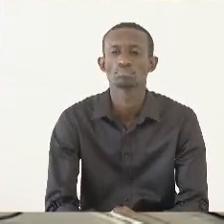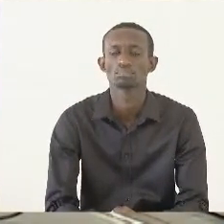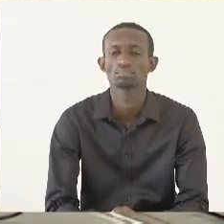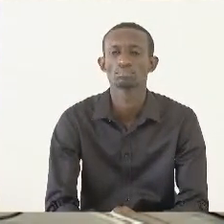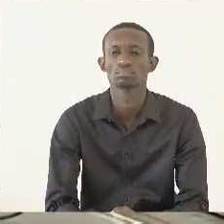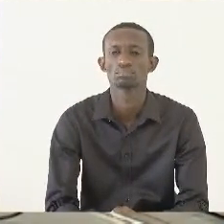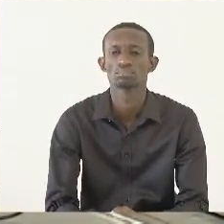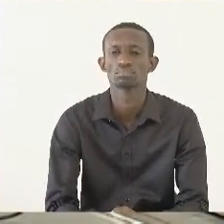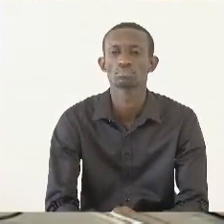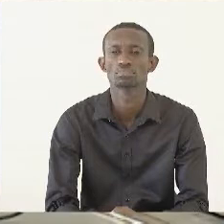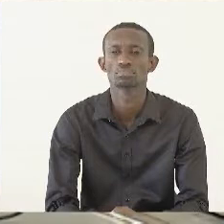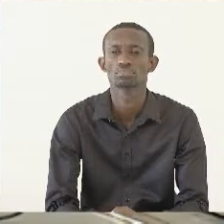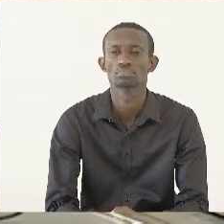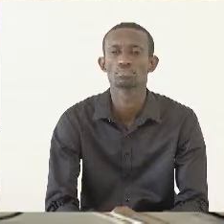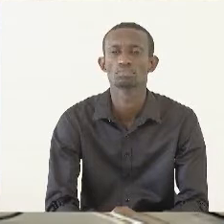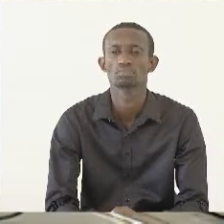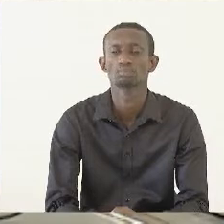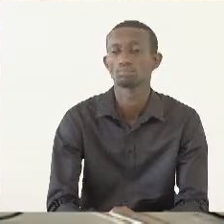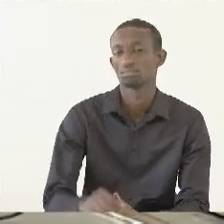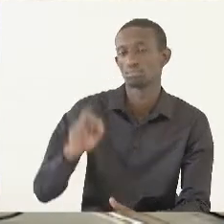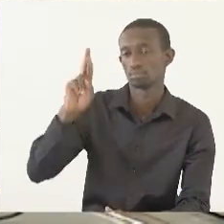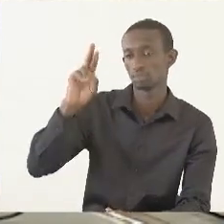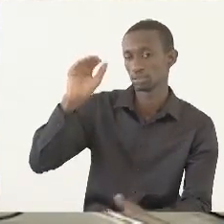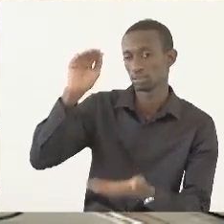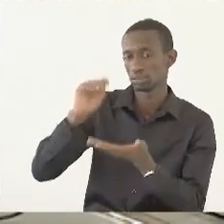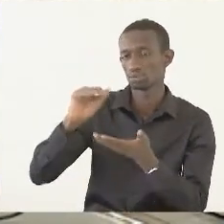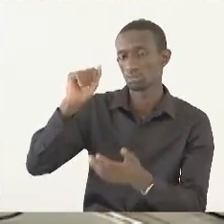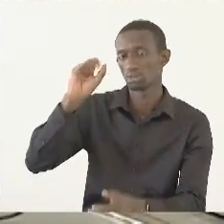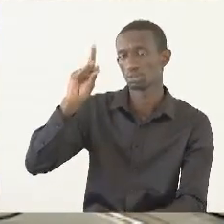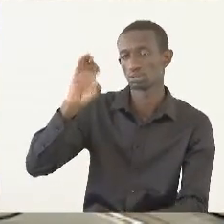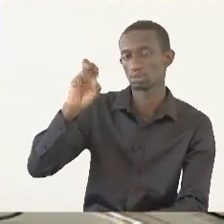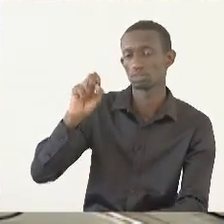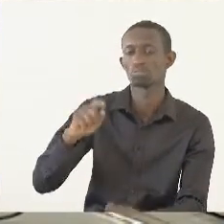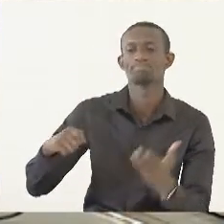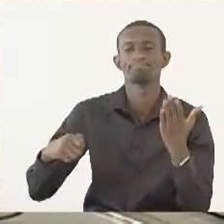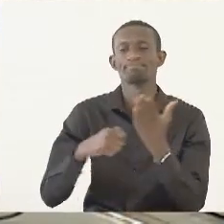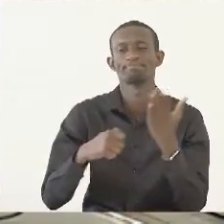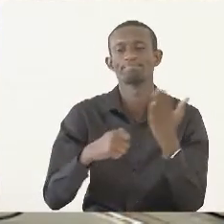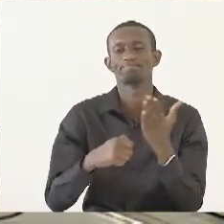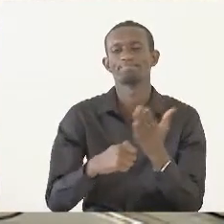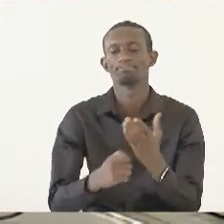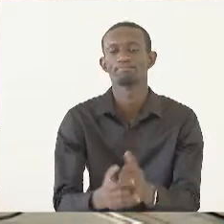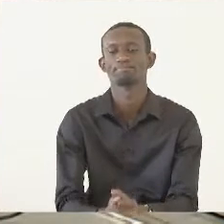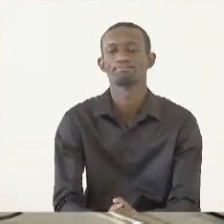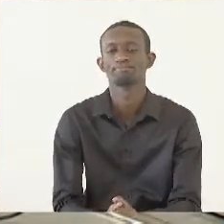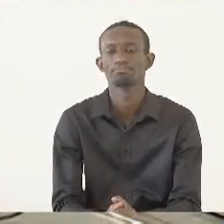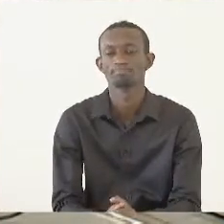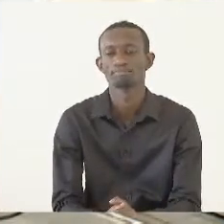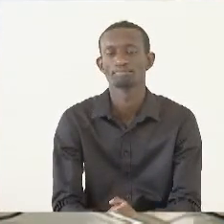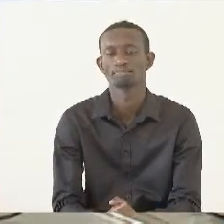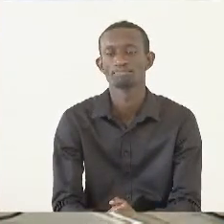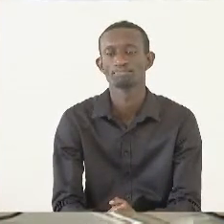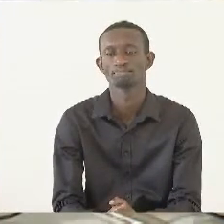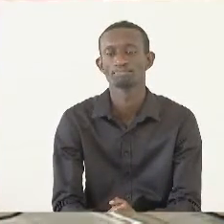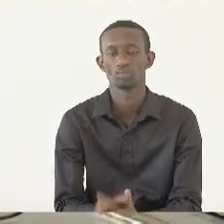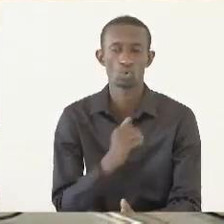Reduces the acidity of the charge. Reduces the acidity of the